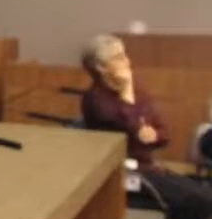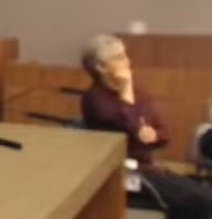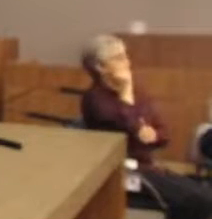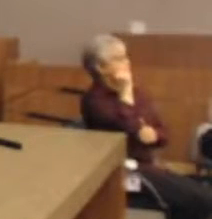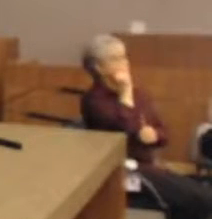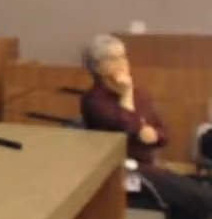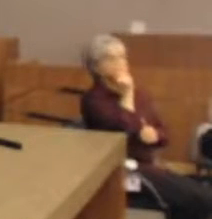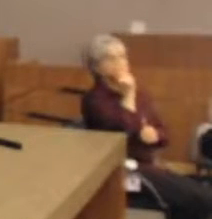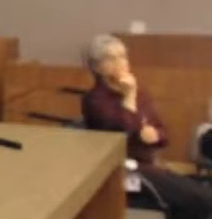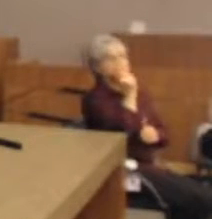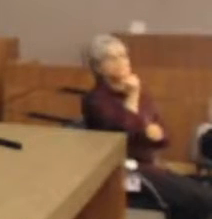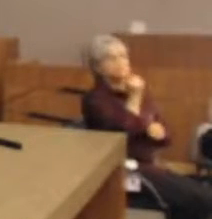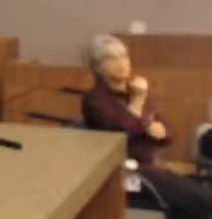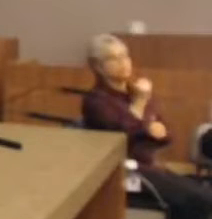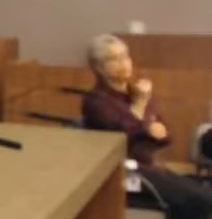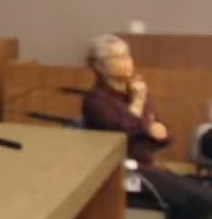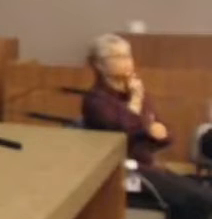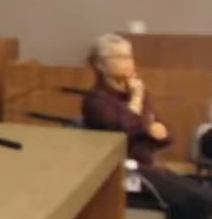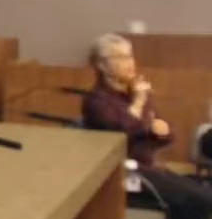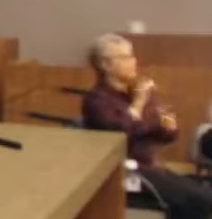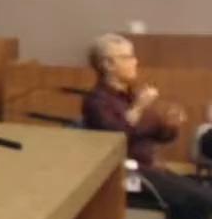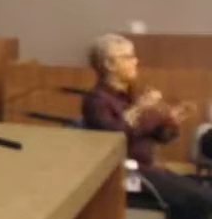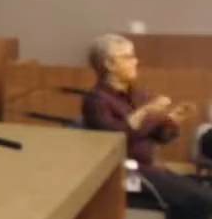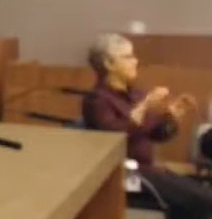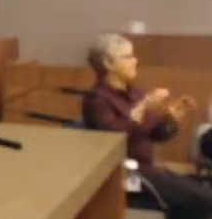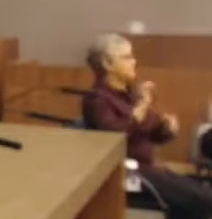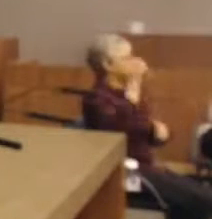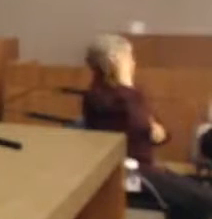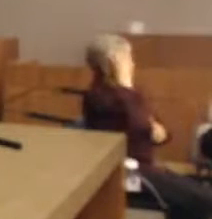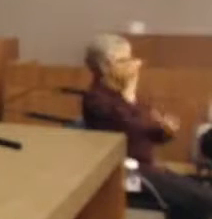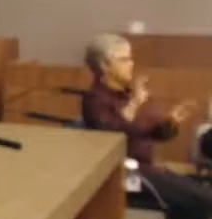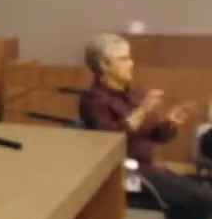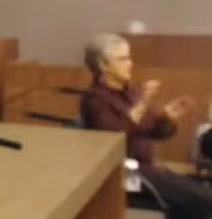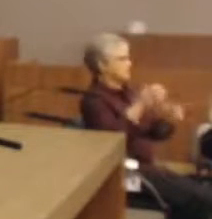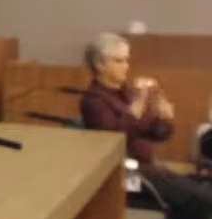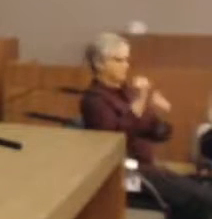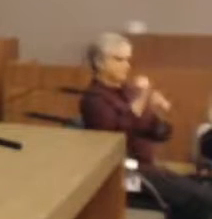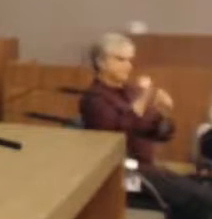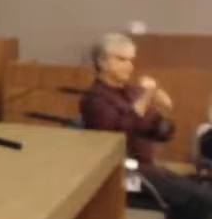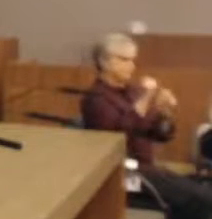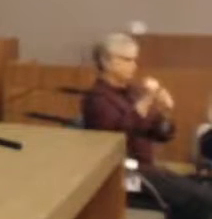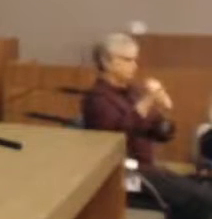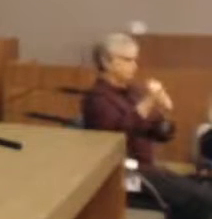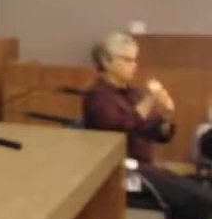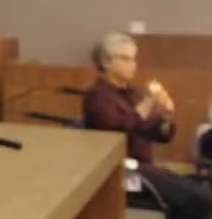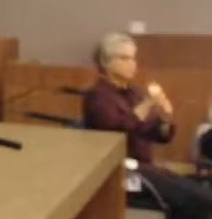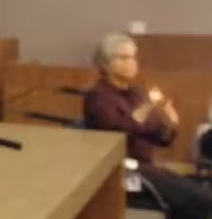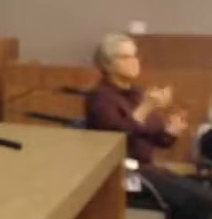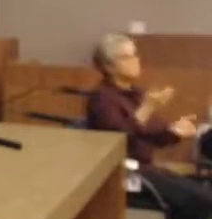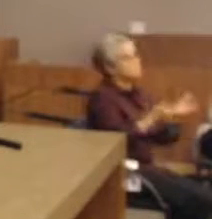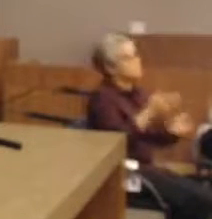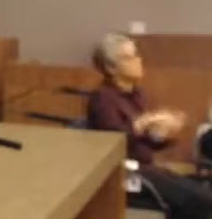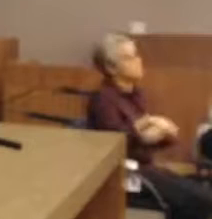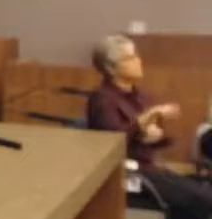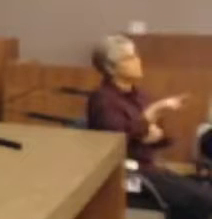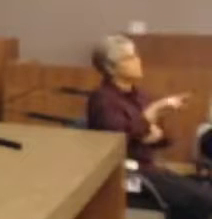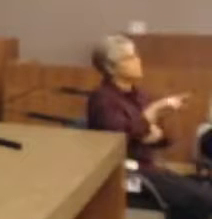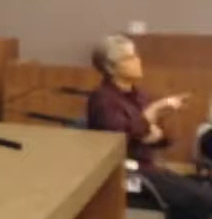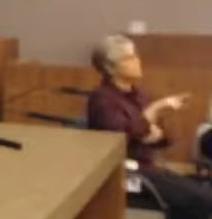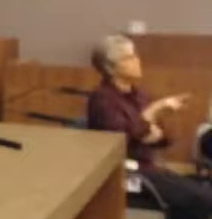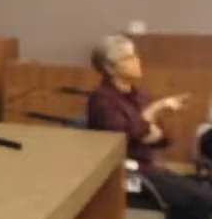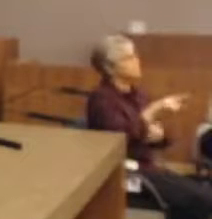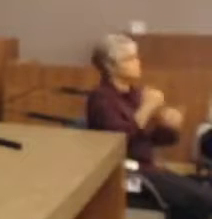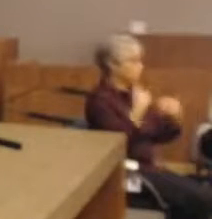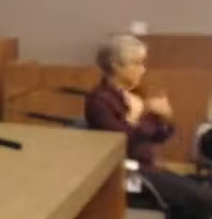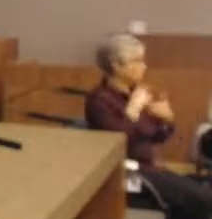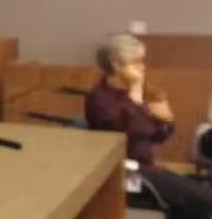of active in this middle part of the brain. So either you might remember, or maybe you now have an adolescent that's